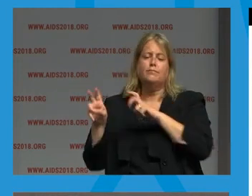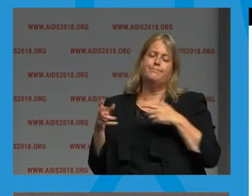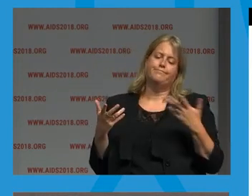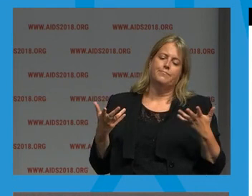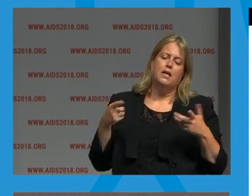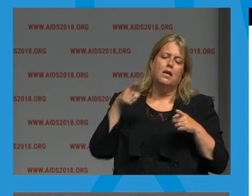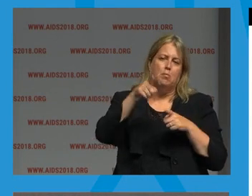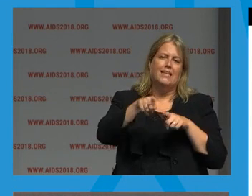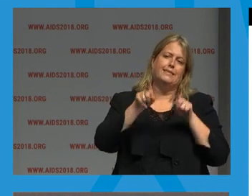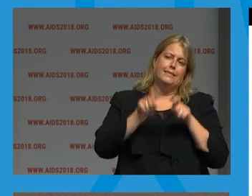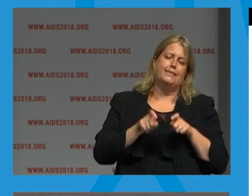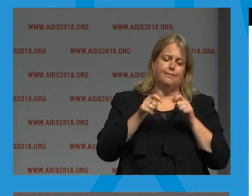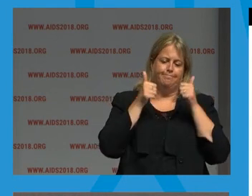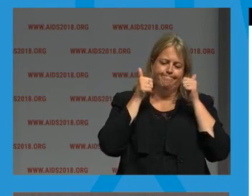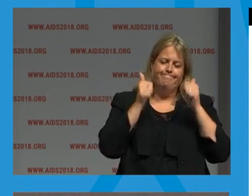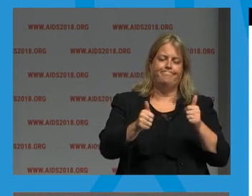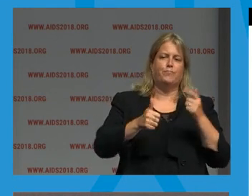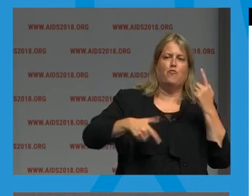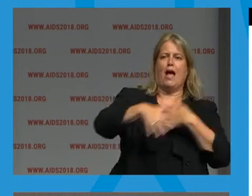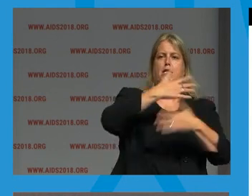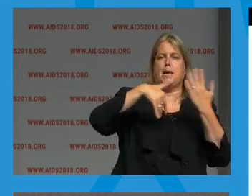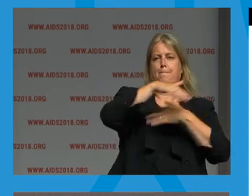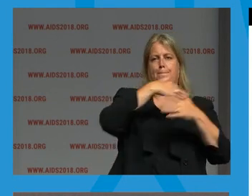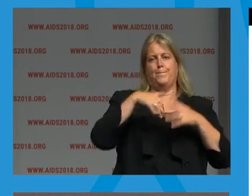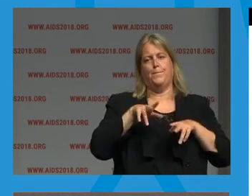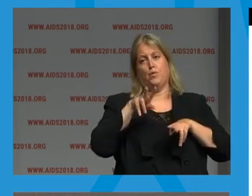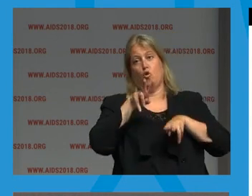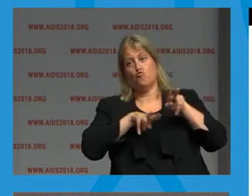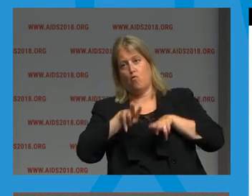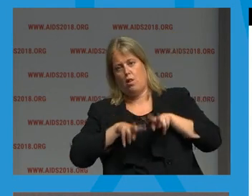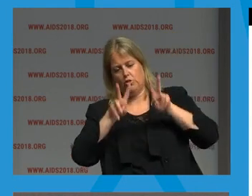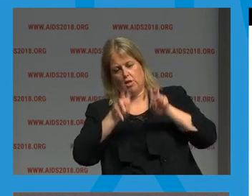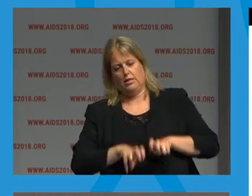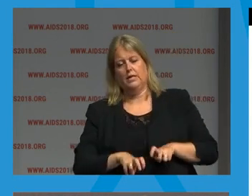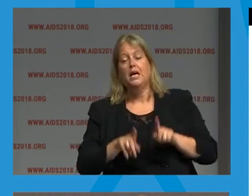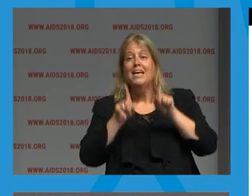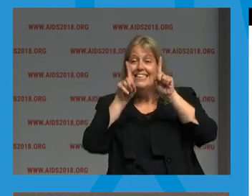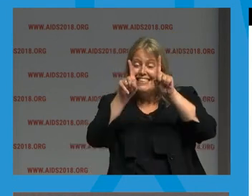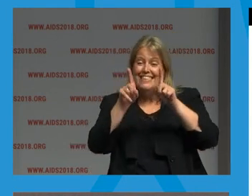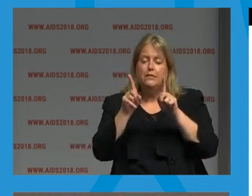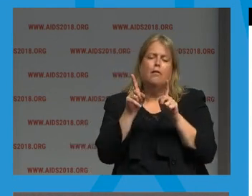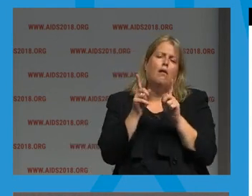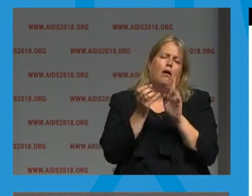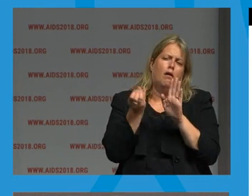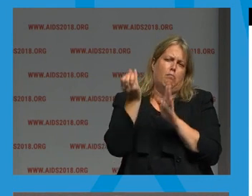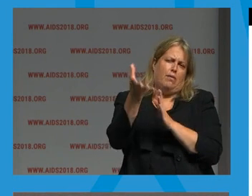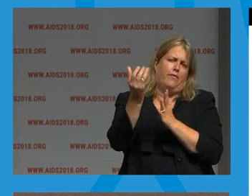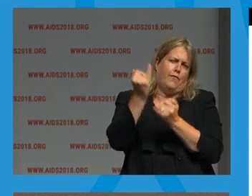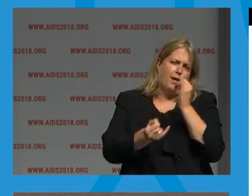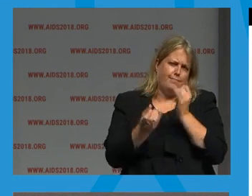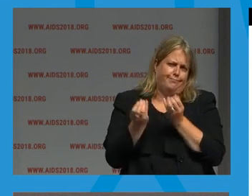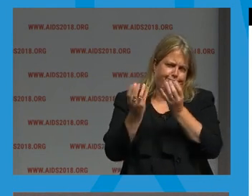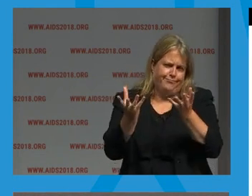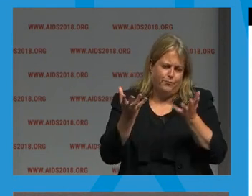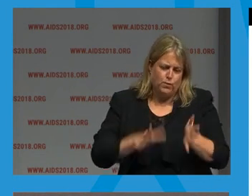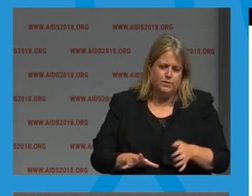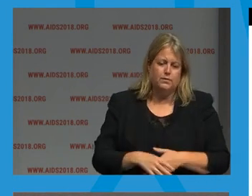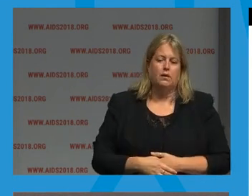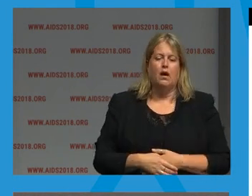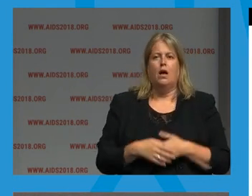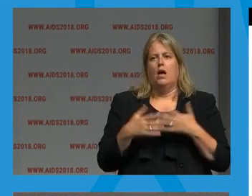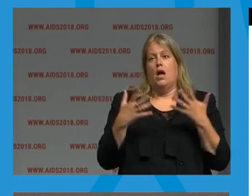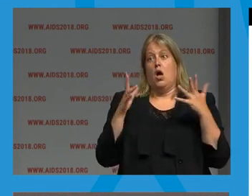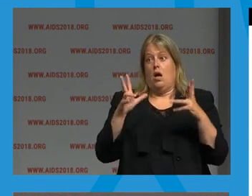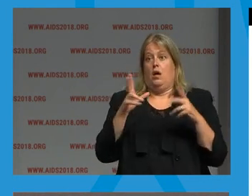powered, randomized controlled study. But let me just finally finish on something that I think is quite